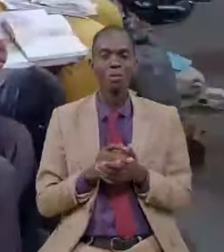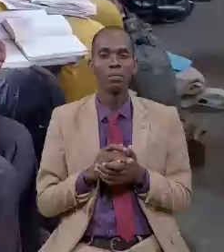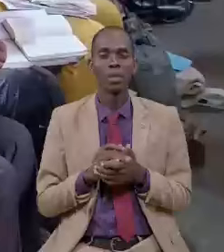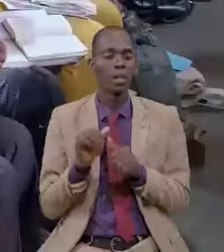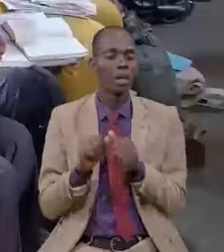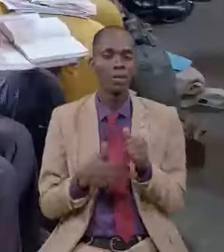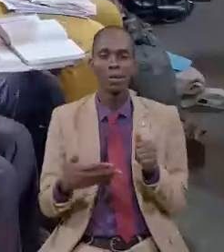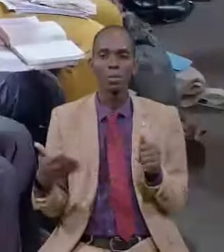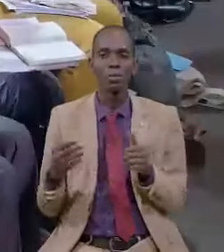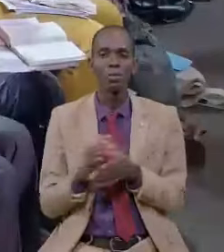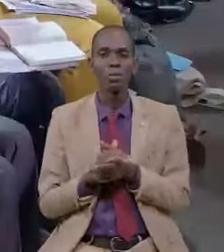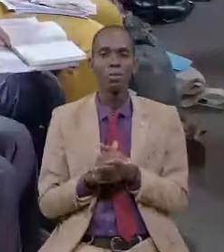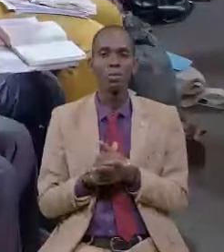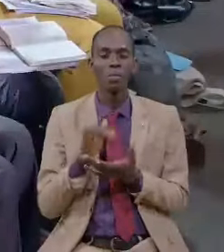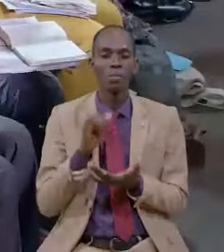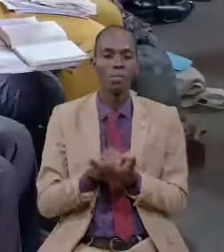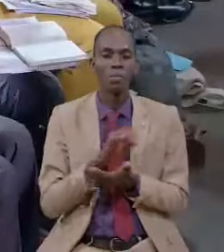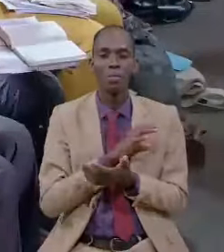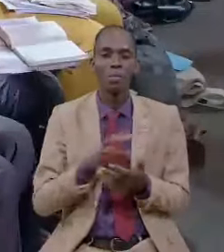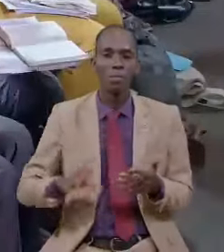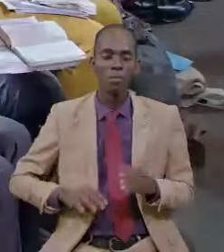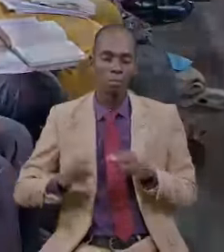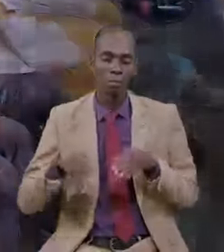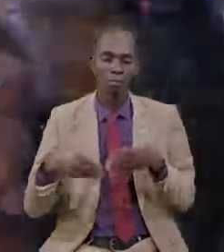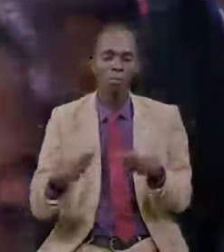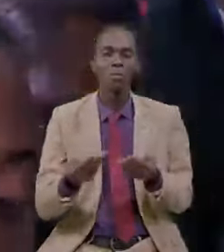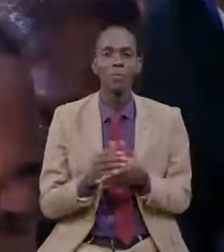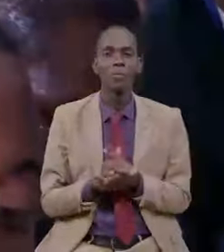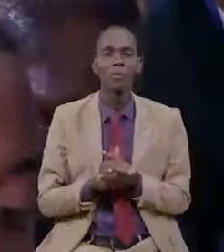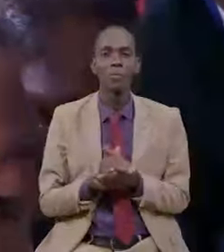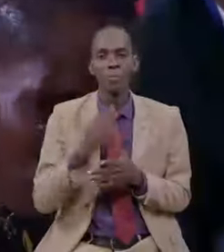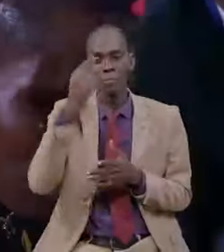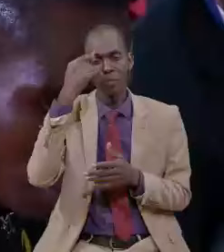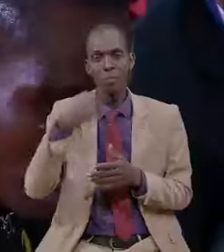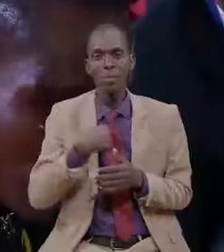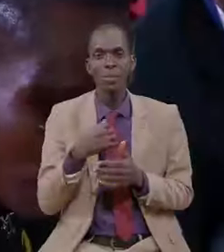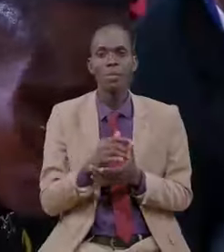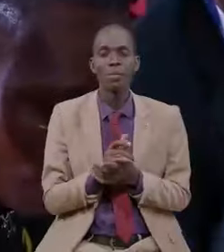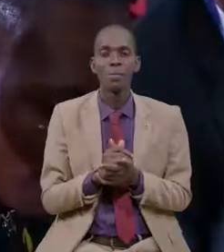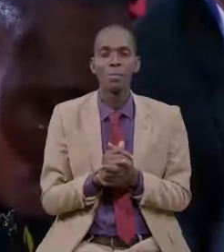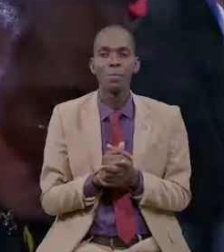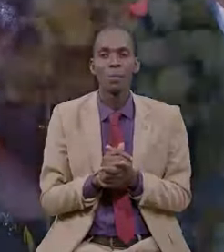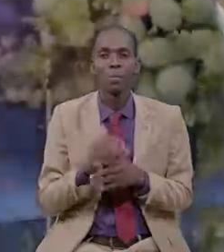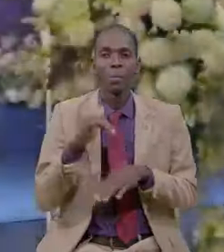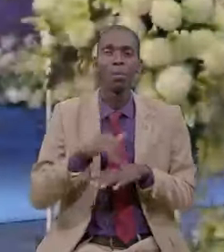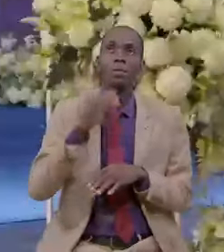everything that Christ provided for me at